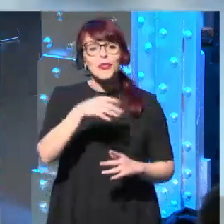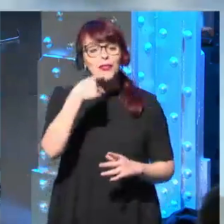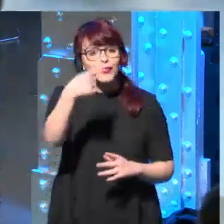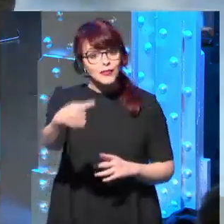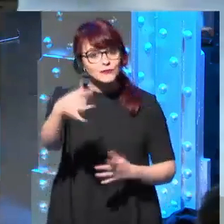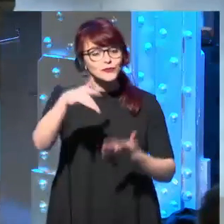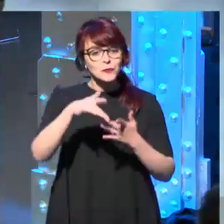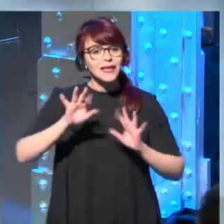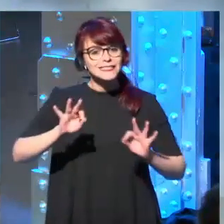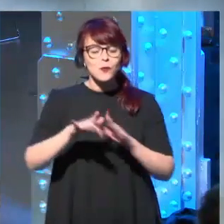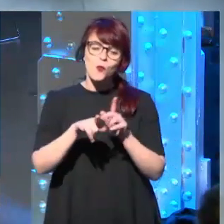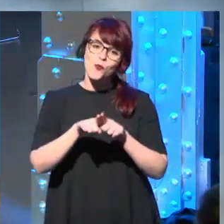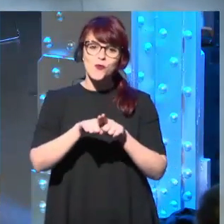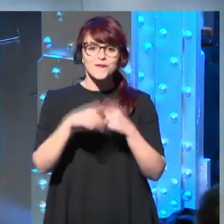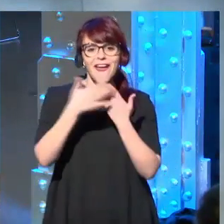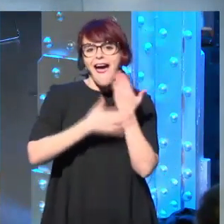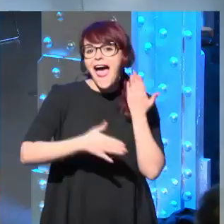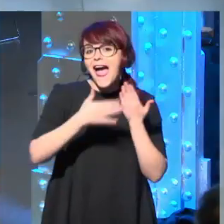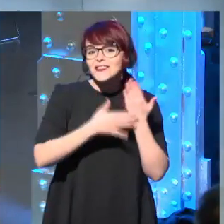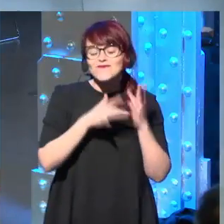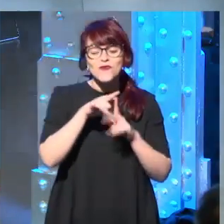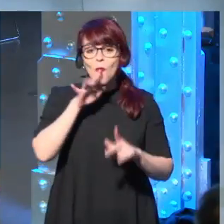And I think that I can say that